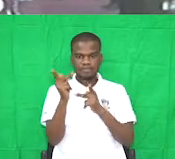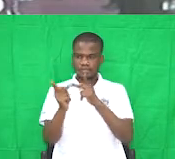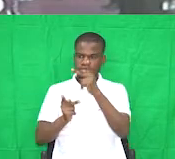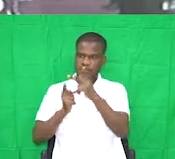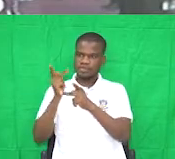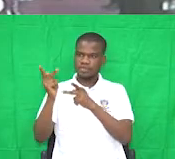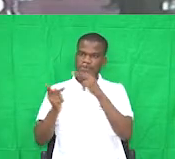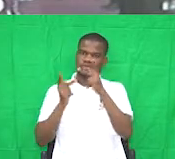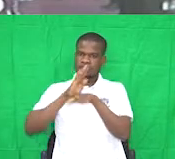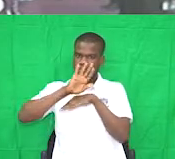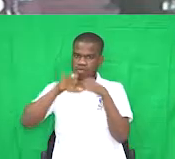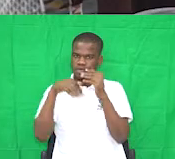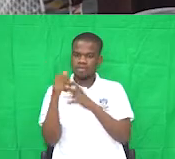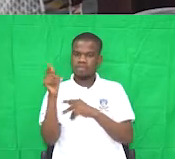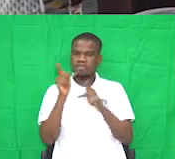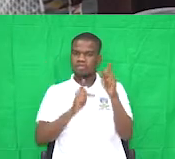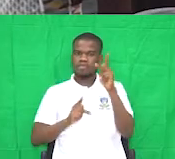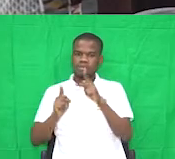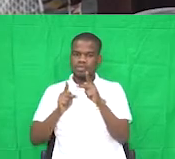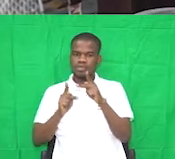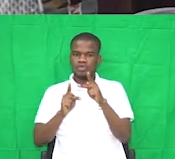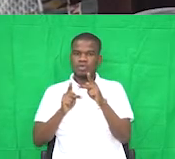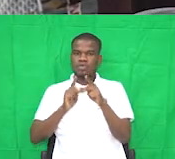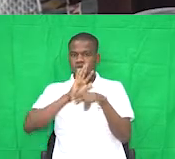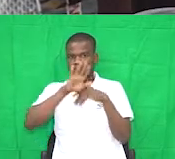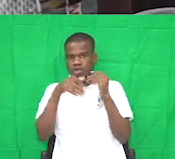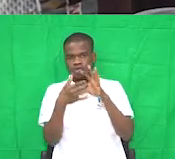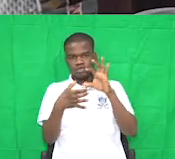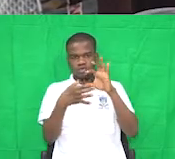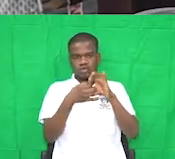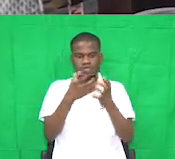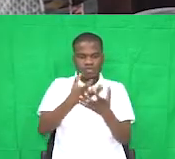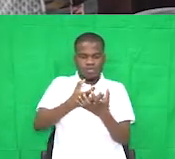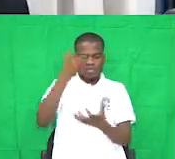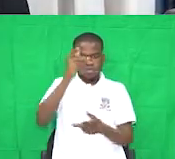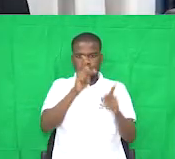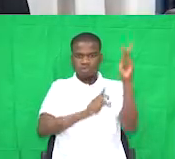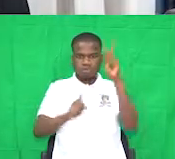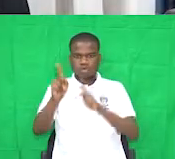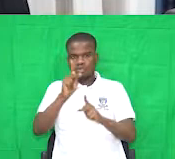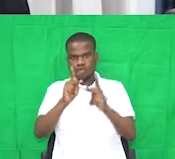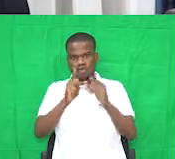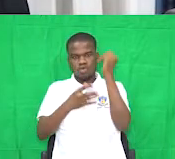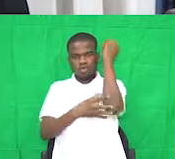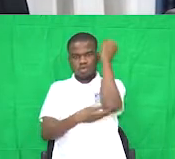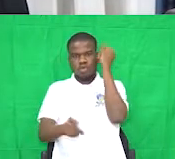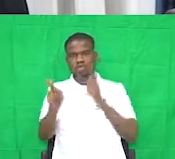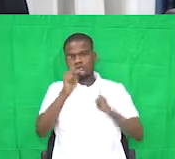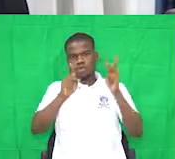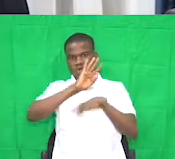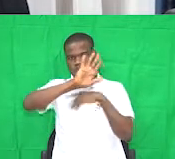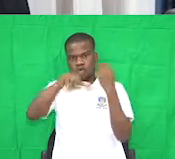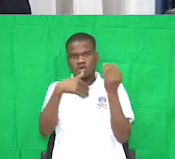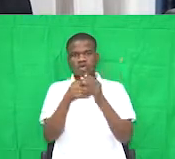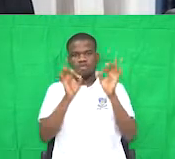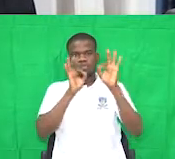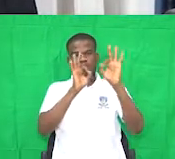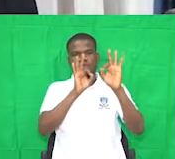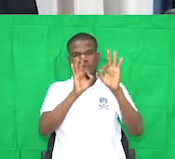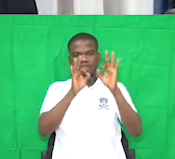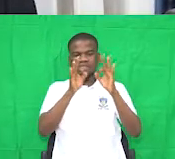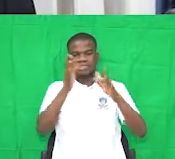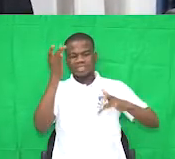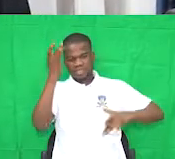them and that you witness both to rich and poor, that you be a messenger of God's grace to the poor and the sick